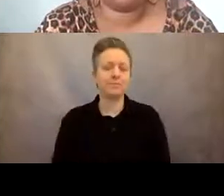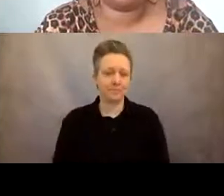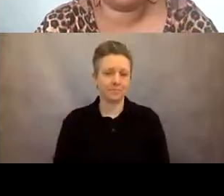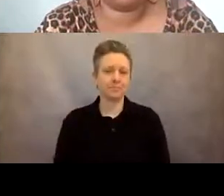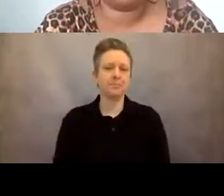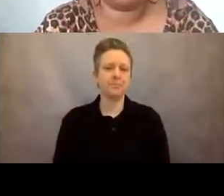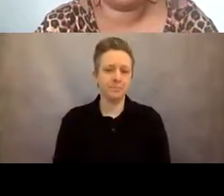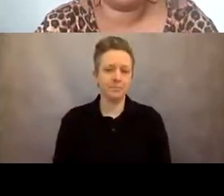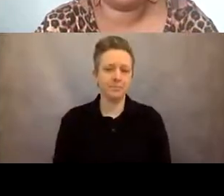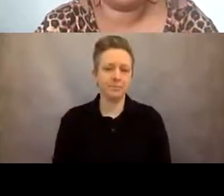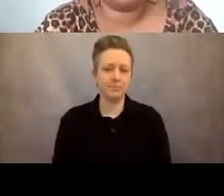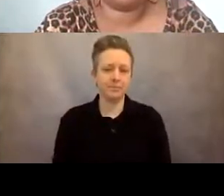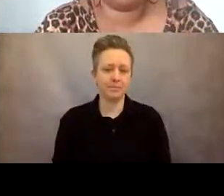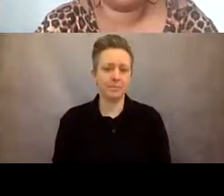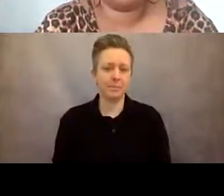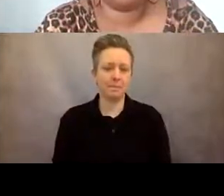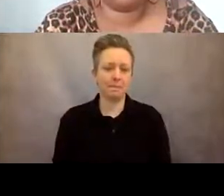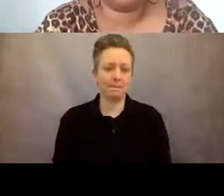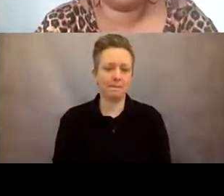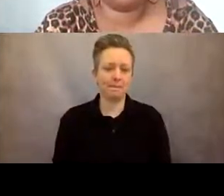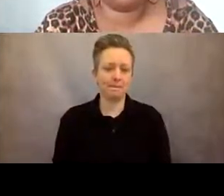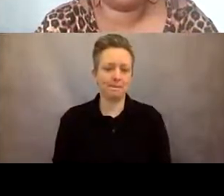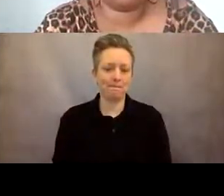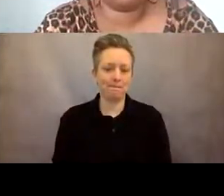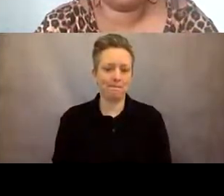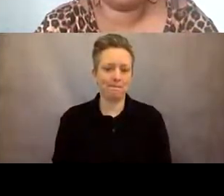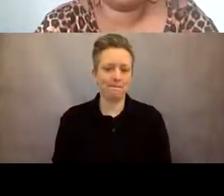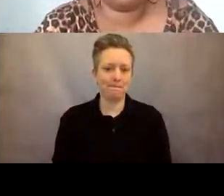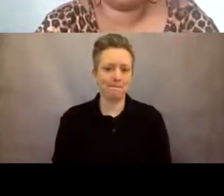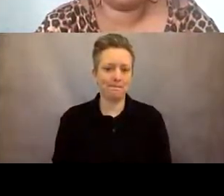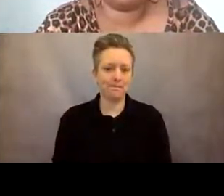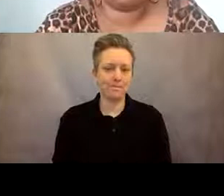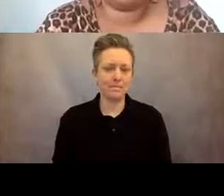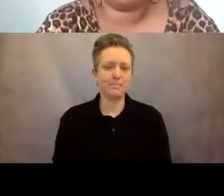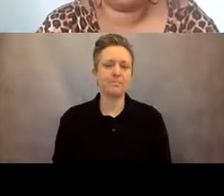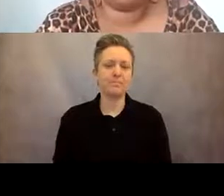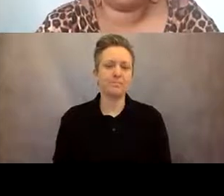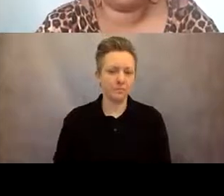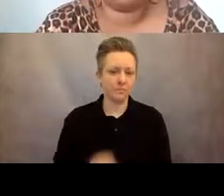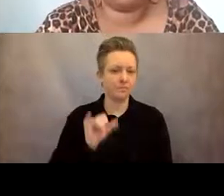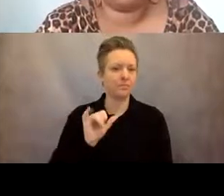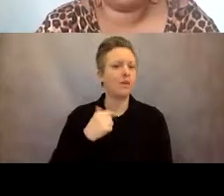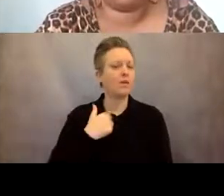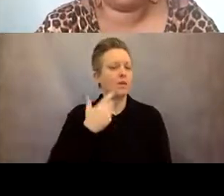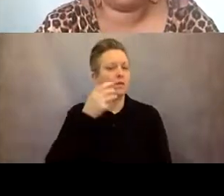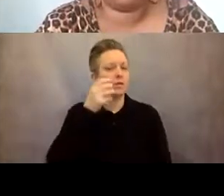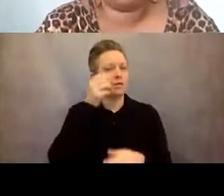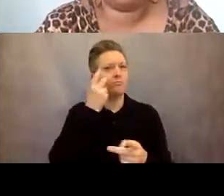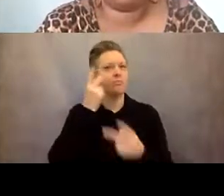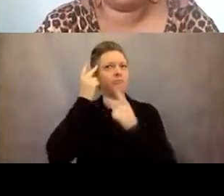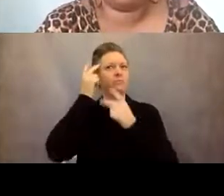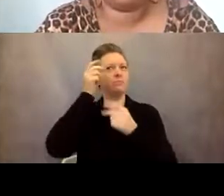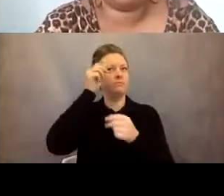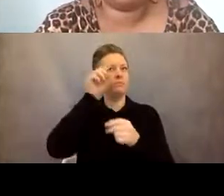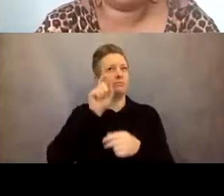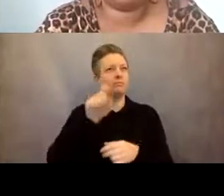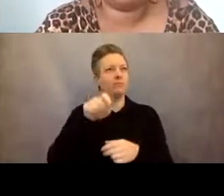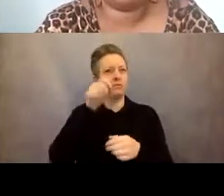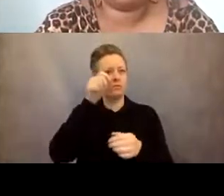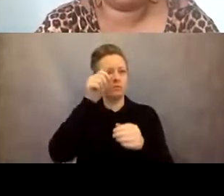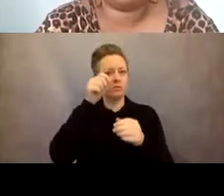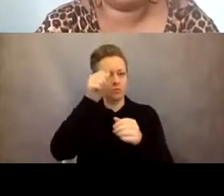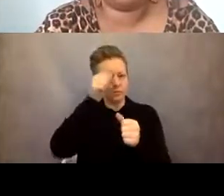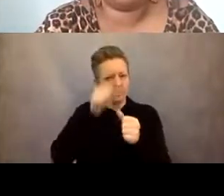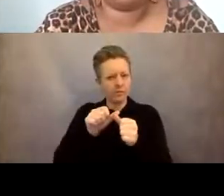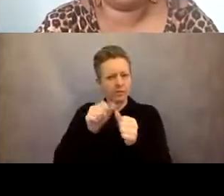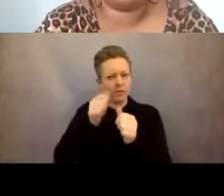up. And then I could understand my job is try to educate them to remove the stigma, to understand the impact that trauma